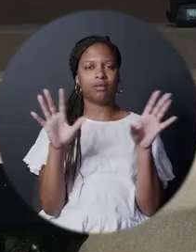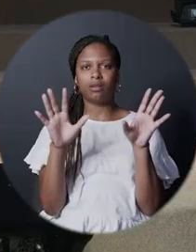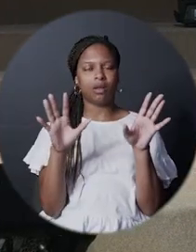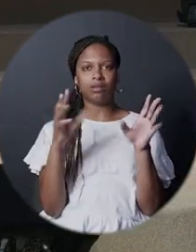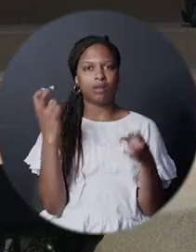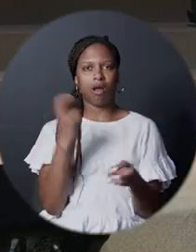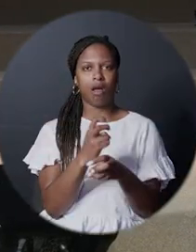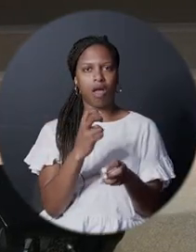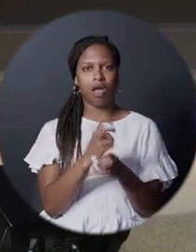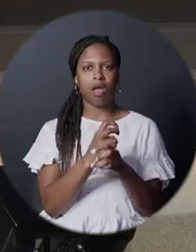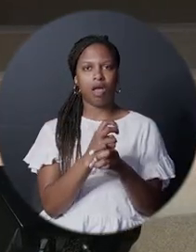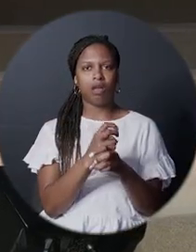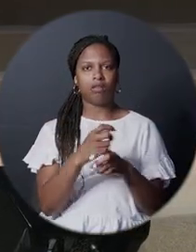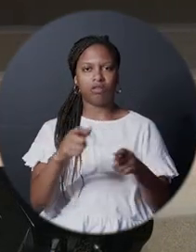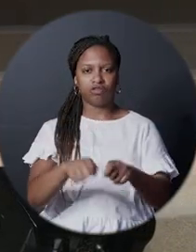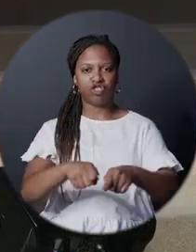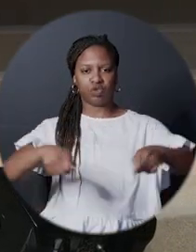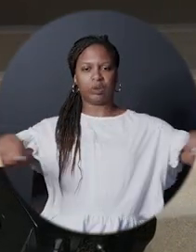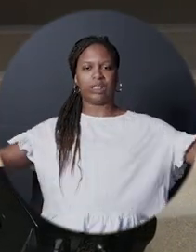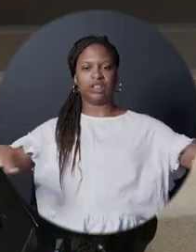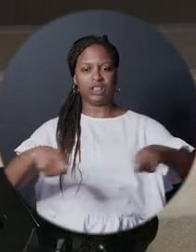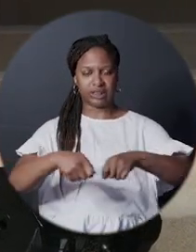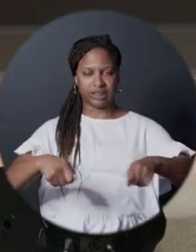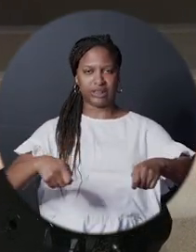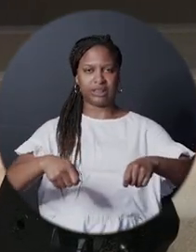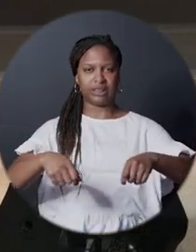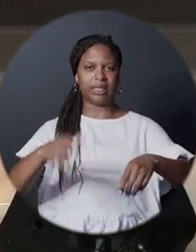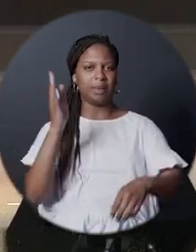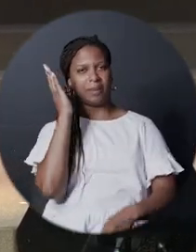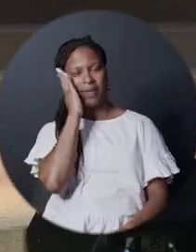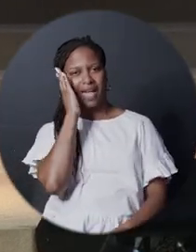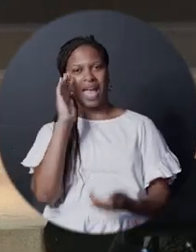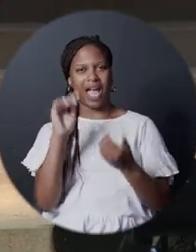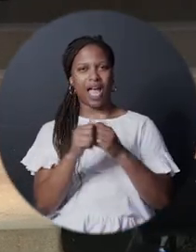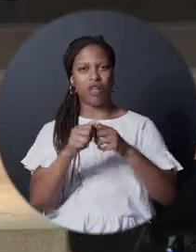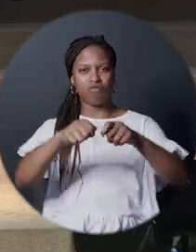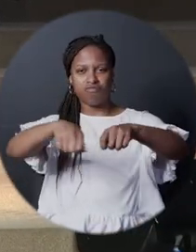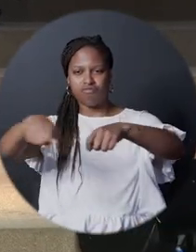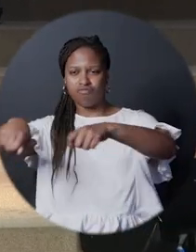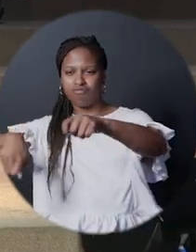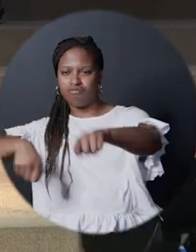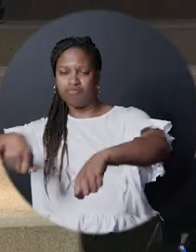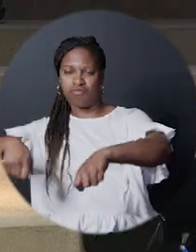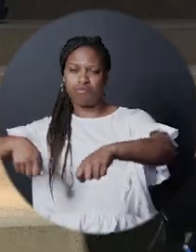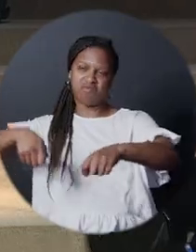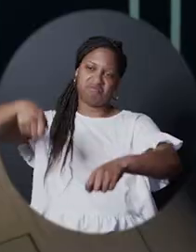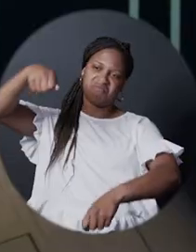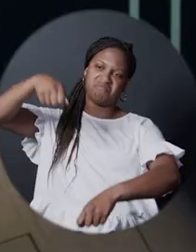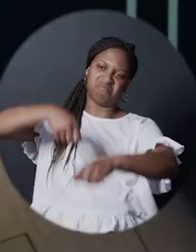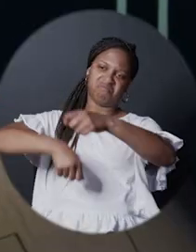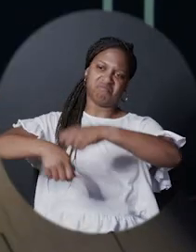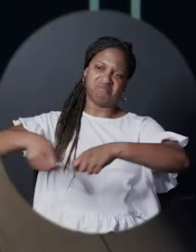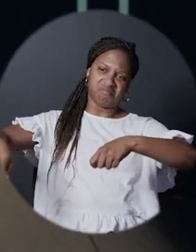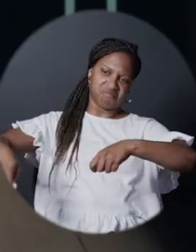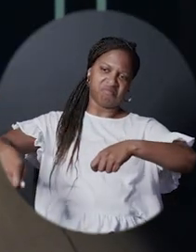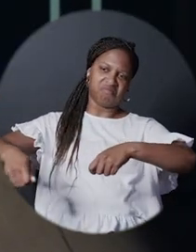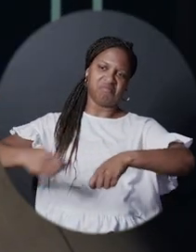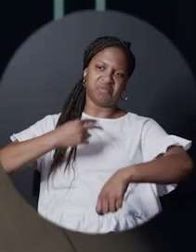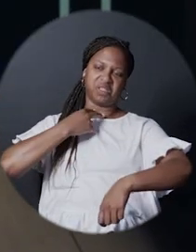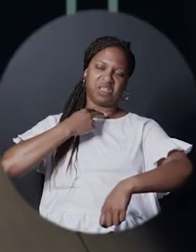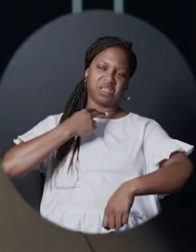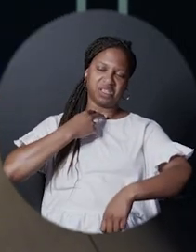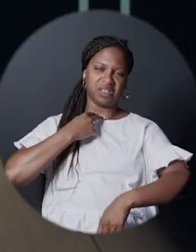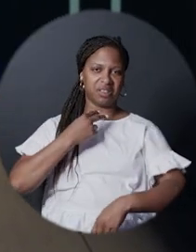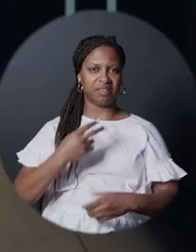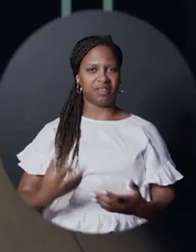You're not imagining it. It's already hard to put them stretchy sheets on in the first place. But how you putting it on when one part up in the air and the other part